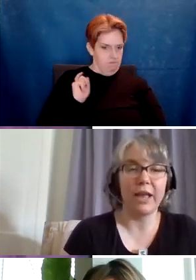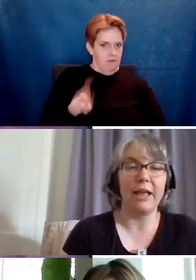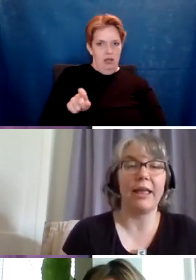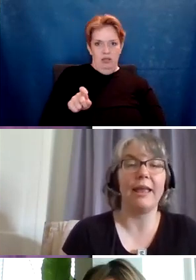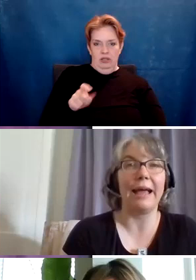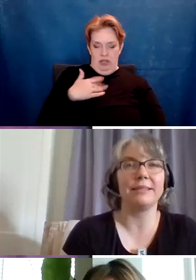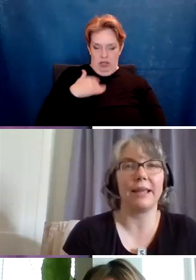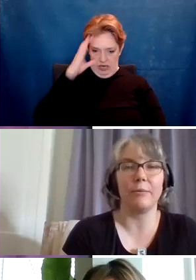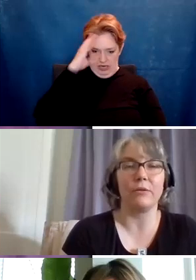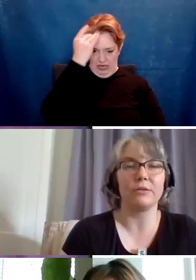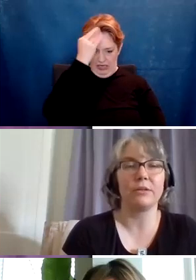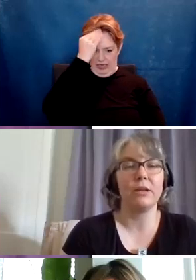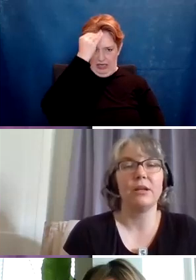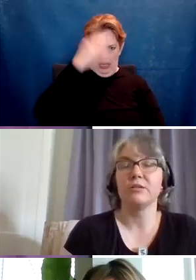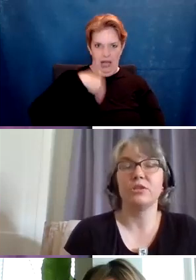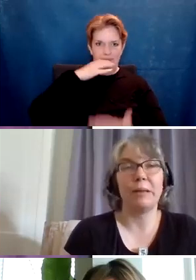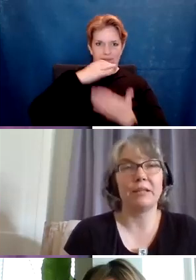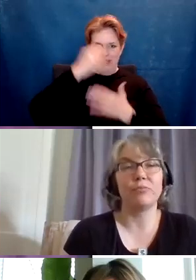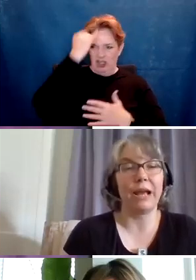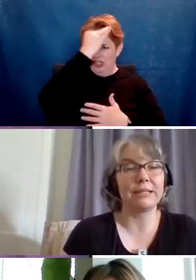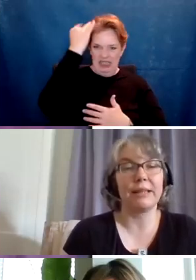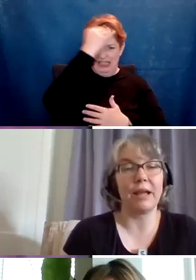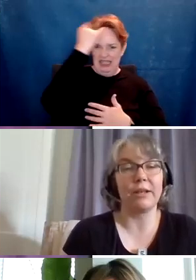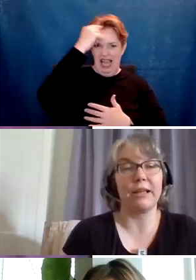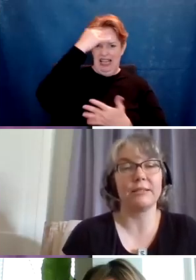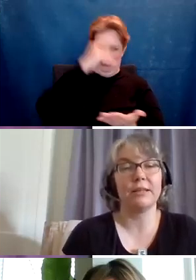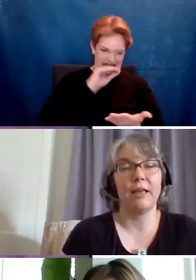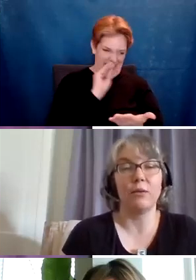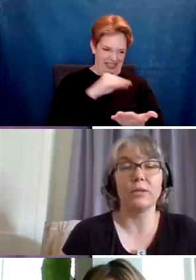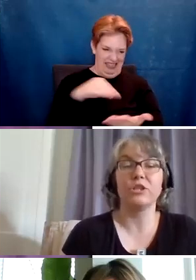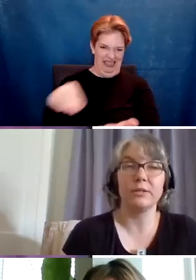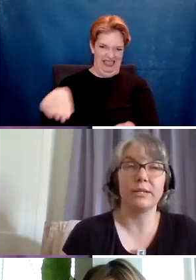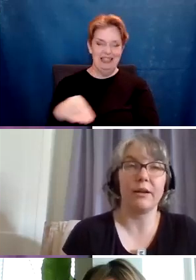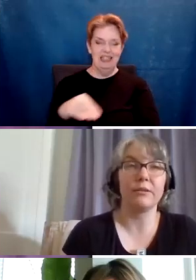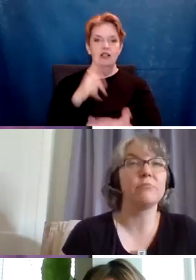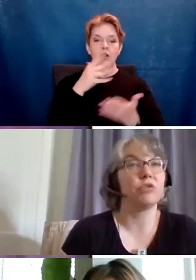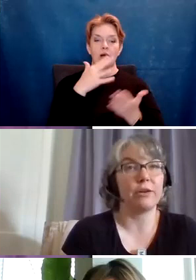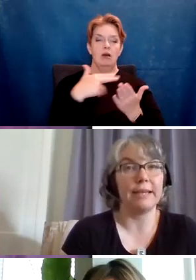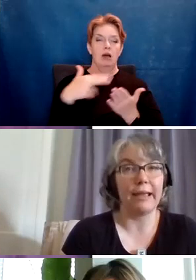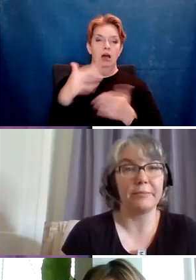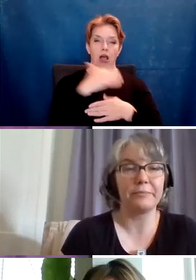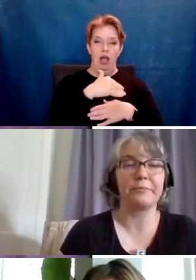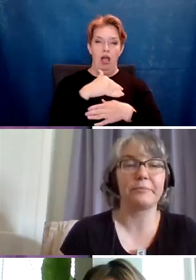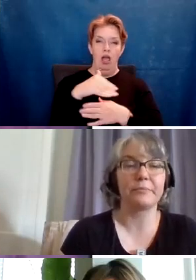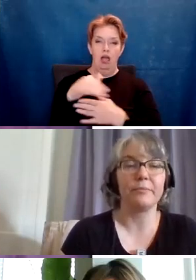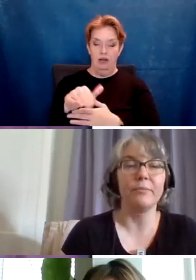images in her head and had to get them out. So she painted practically every night, and once she retired, during the